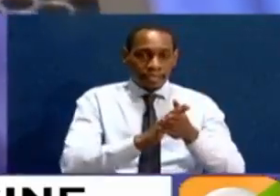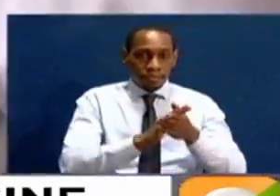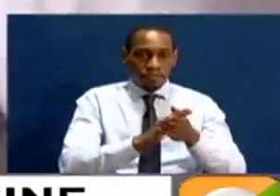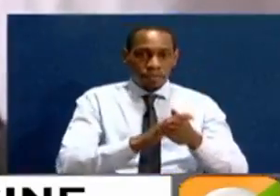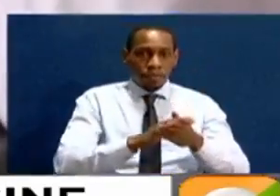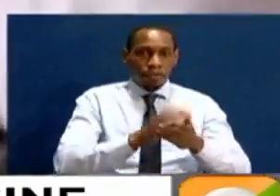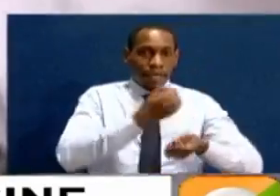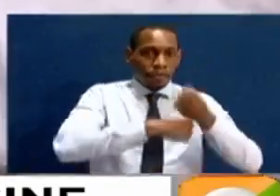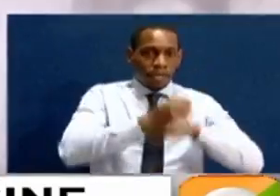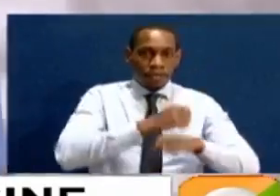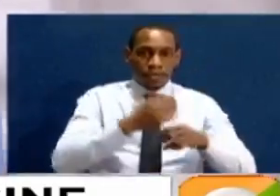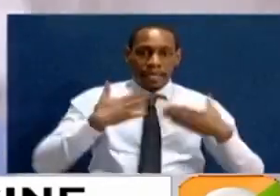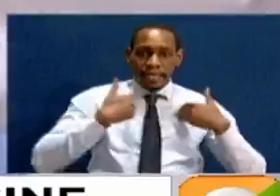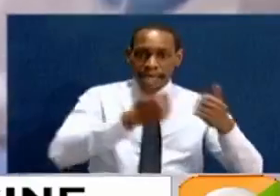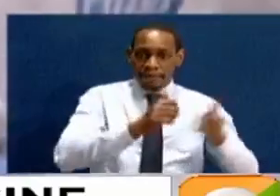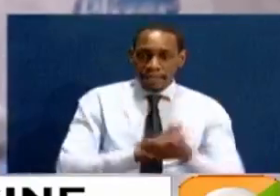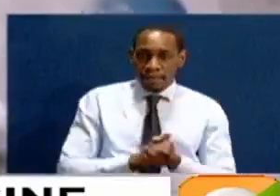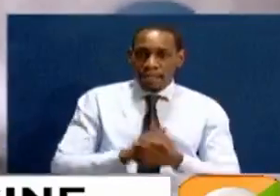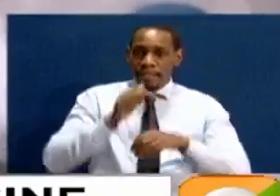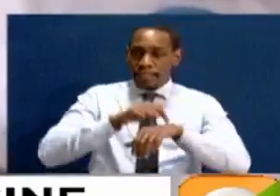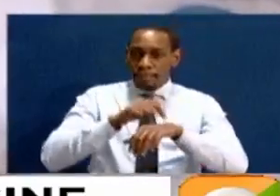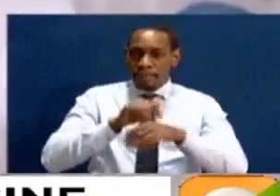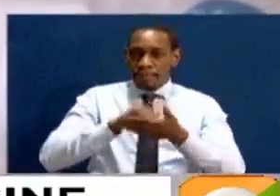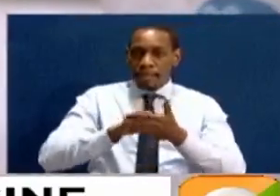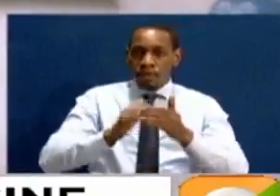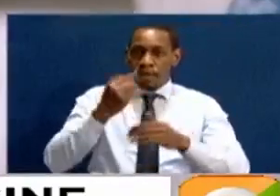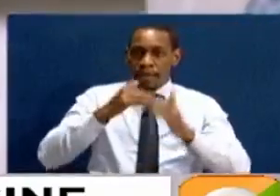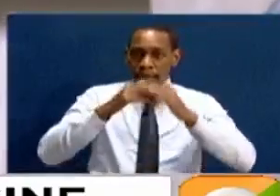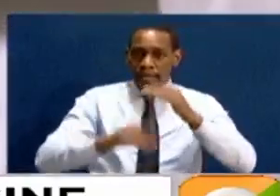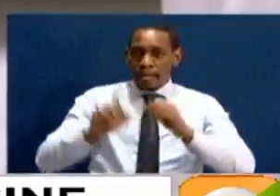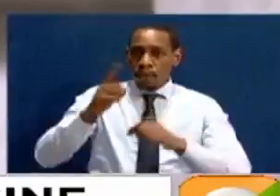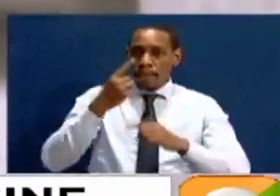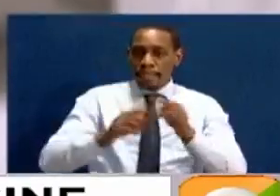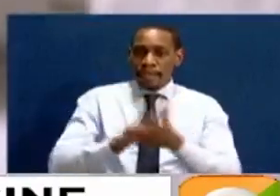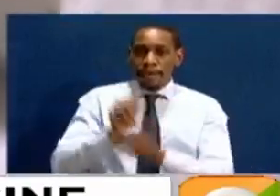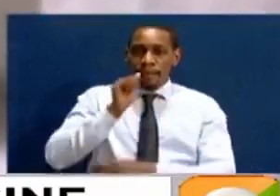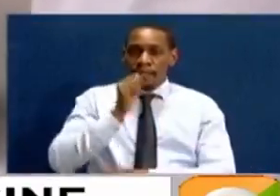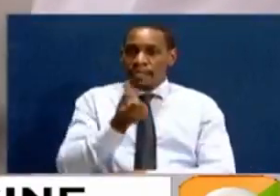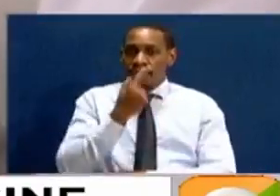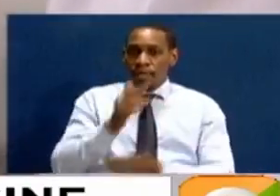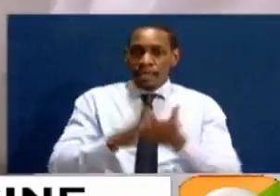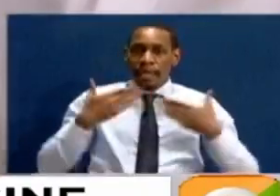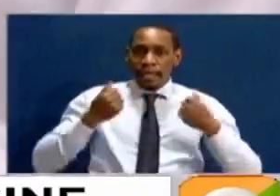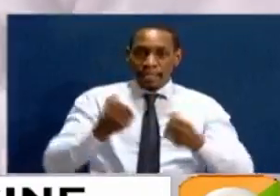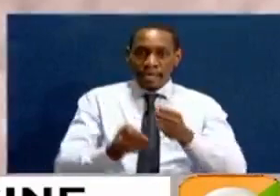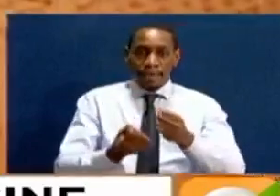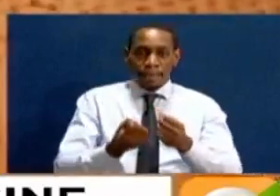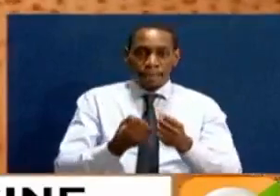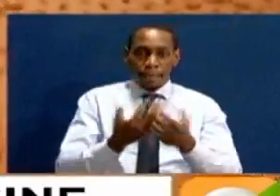to recovery. In record time, less than a year, Britain's Medicines and Healthcare